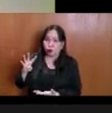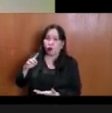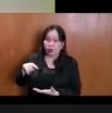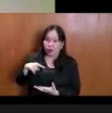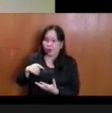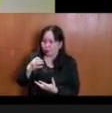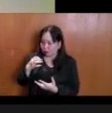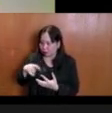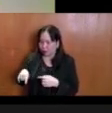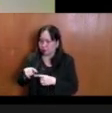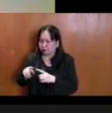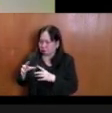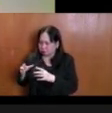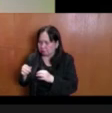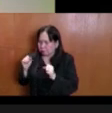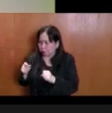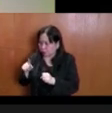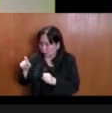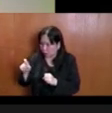can we use hydrogen?